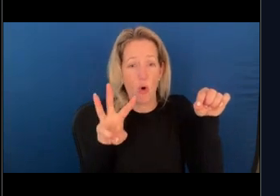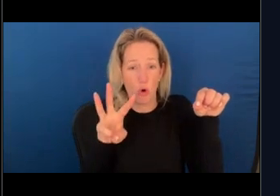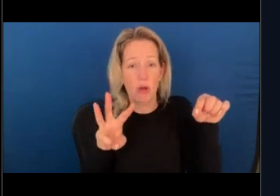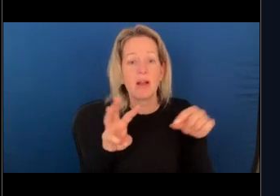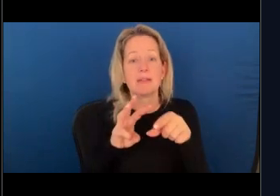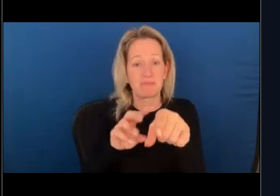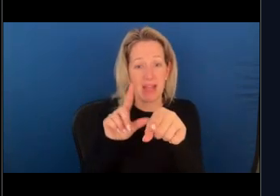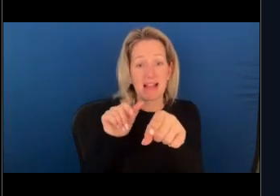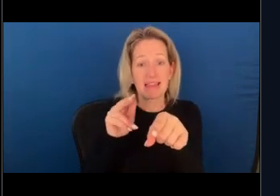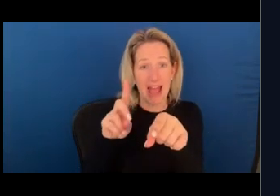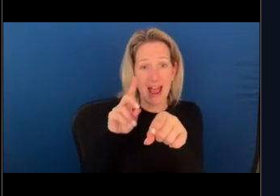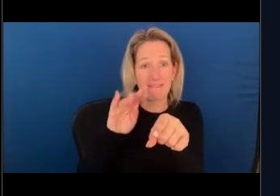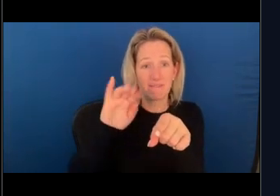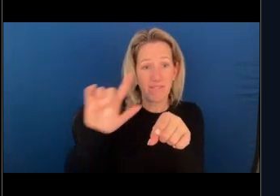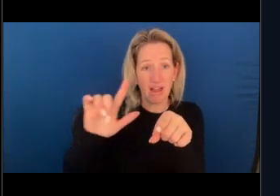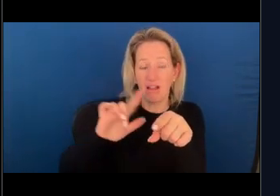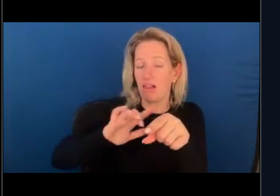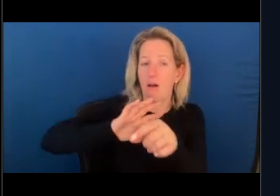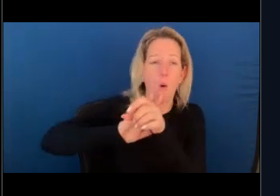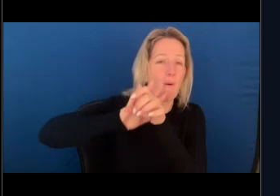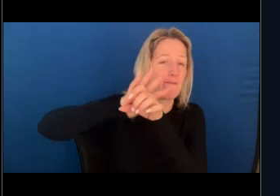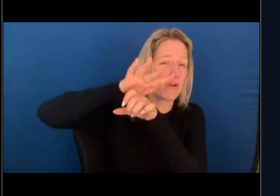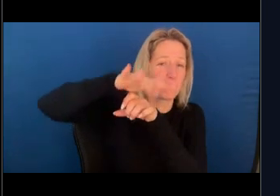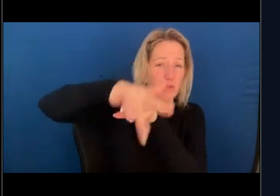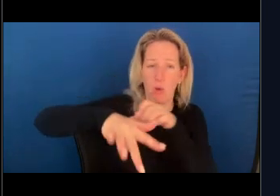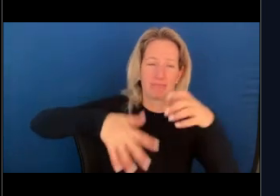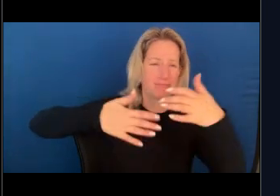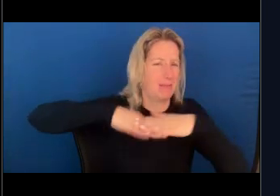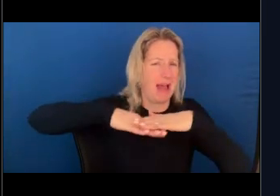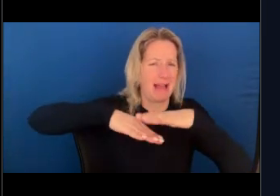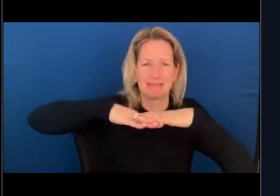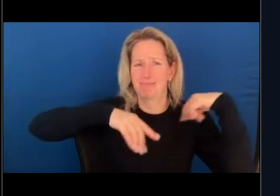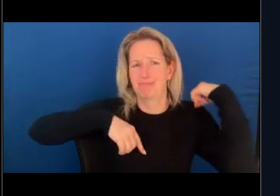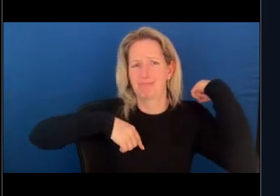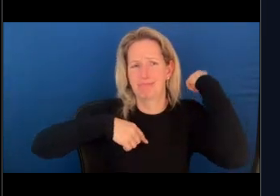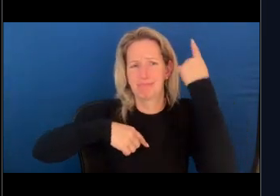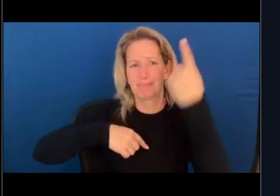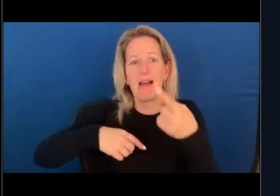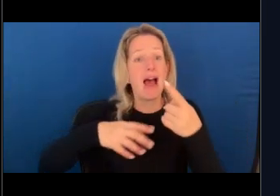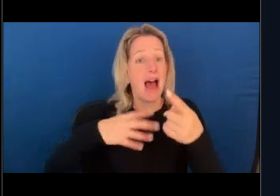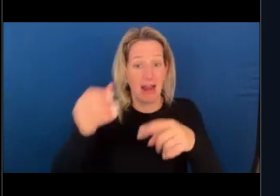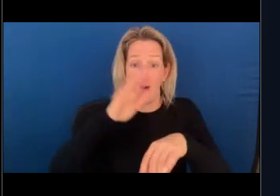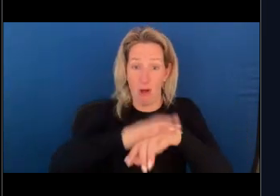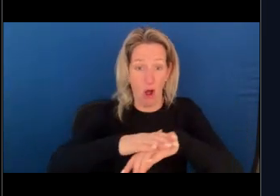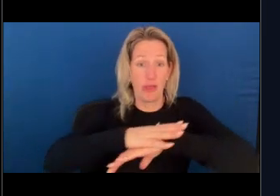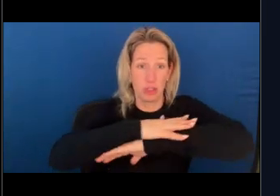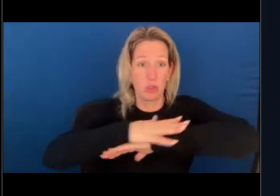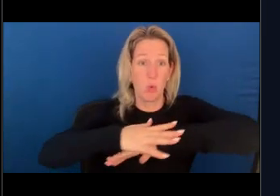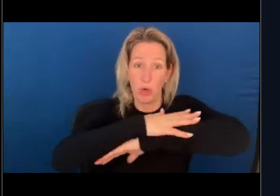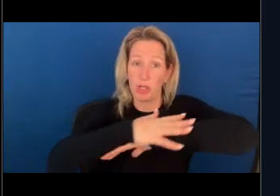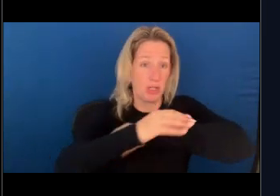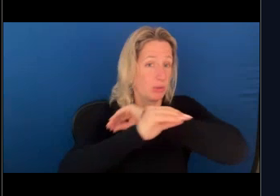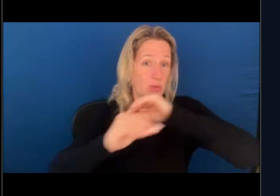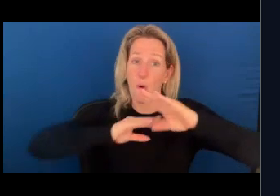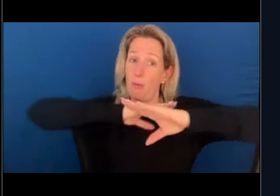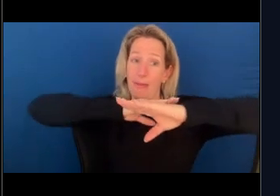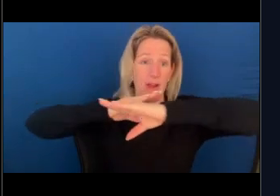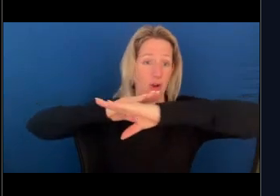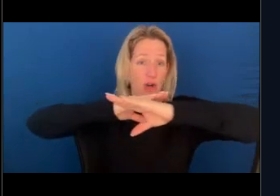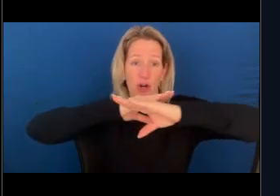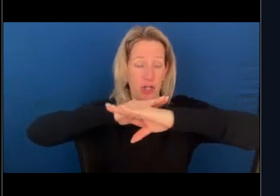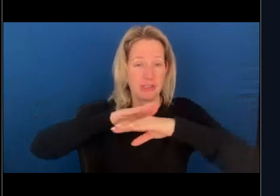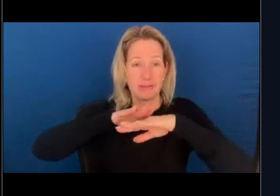landfill that's been at capacity for some time, right on a shoreline with no barrier really between the two. There's limited